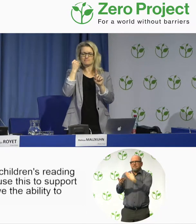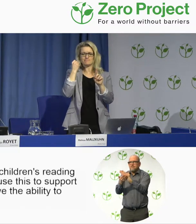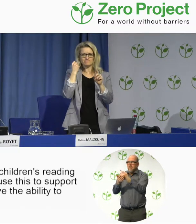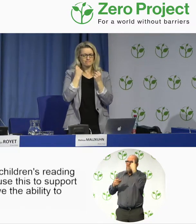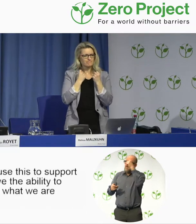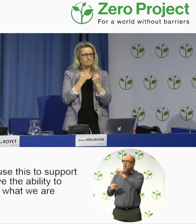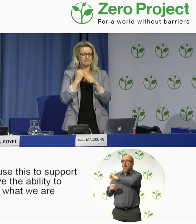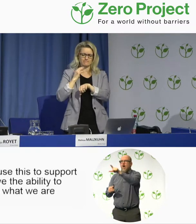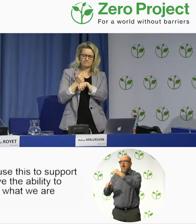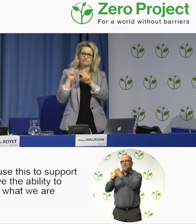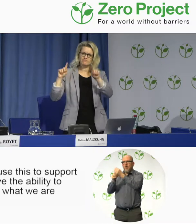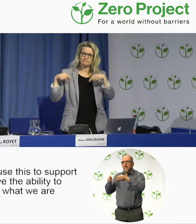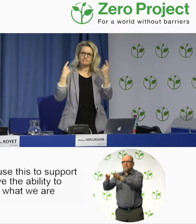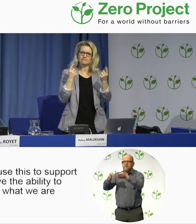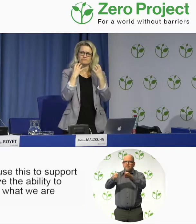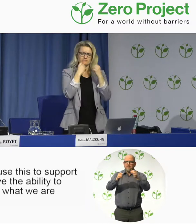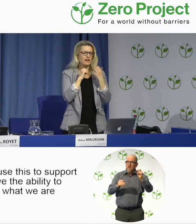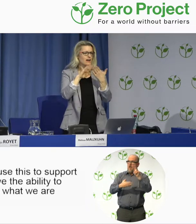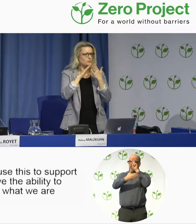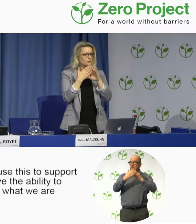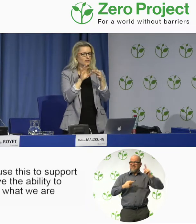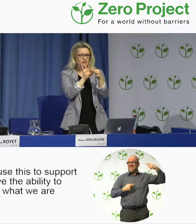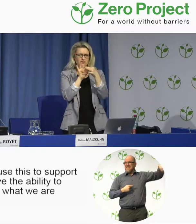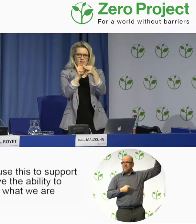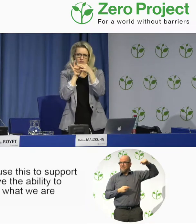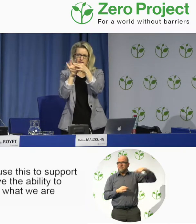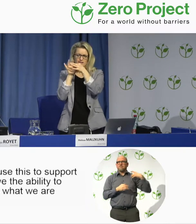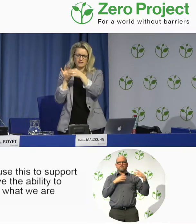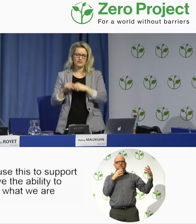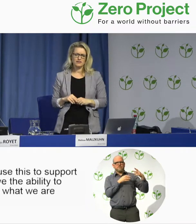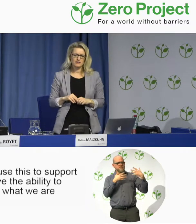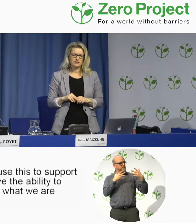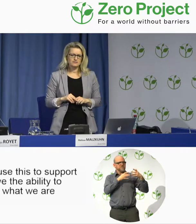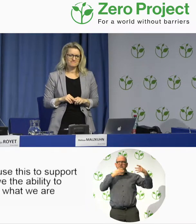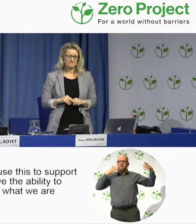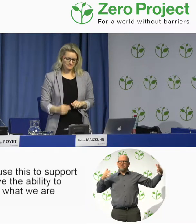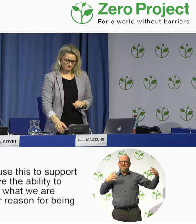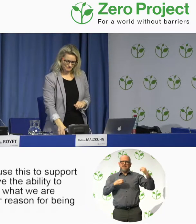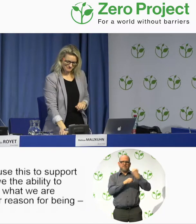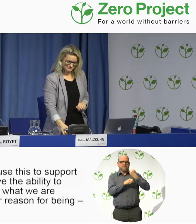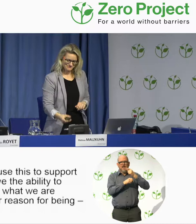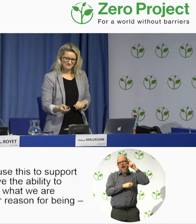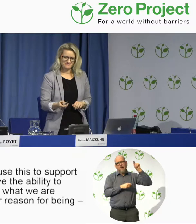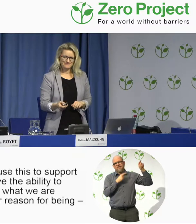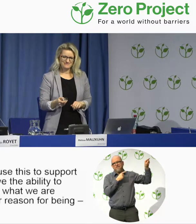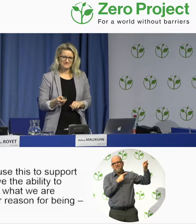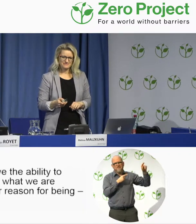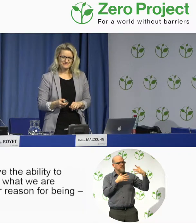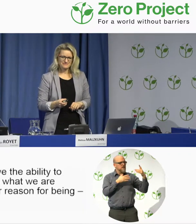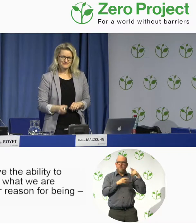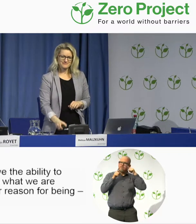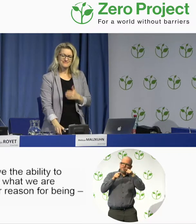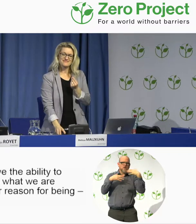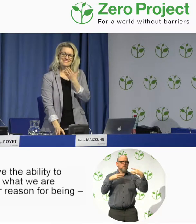This is what we are looking at as part of Gallaudet's mission and part of our reason for being, to create connections with the community